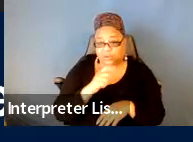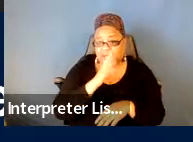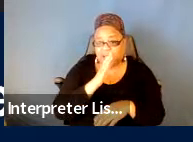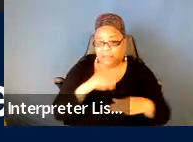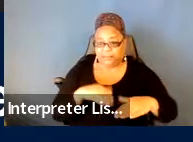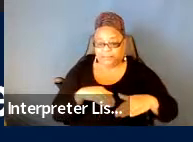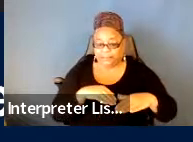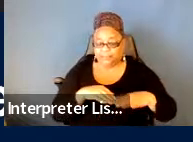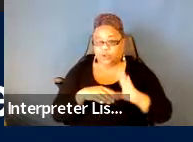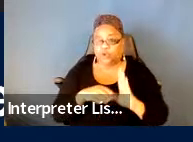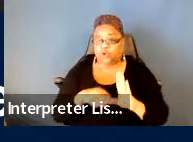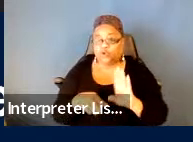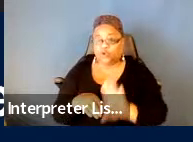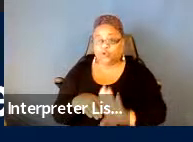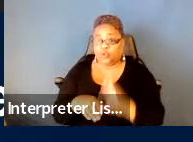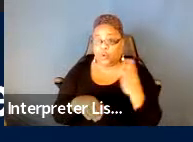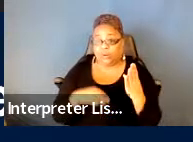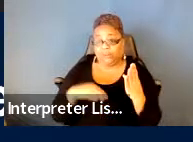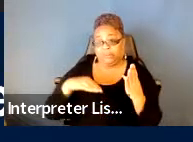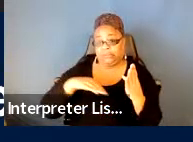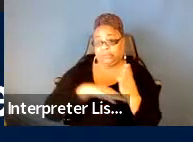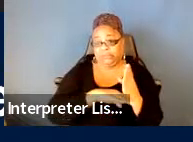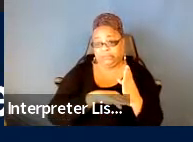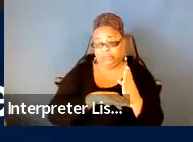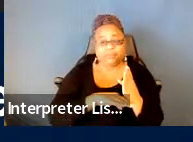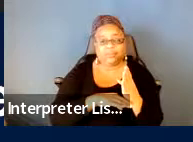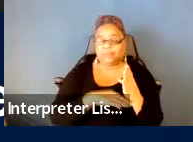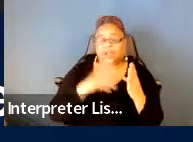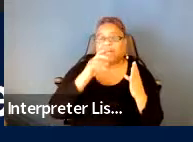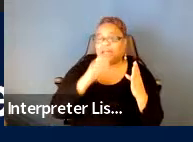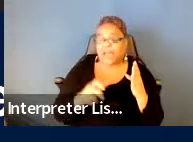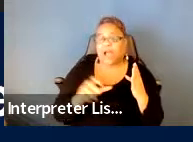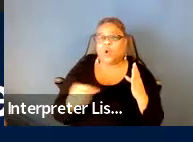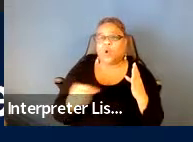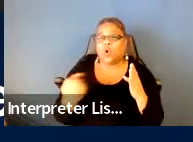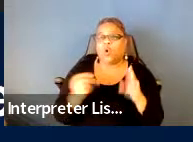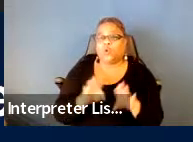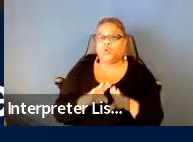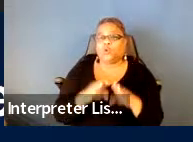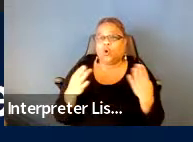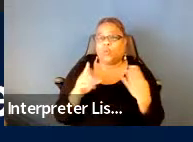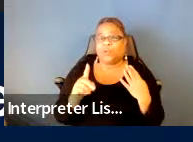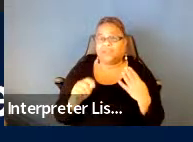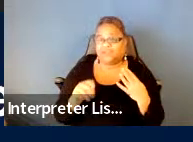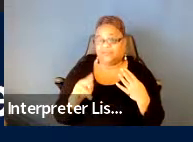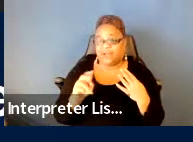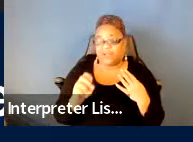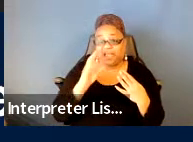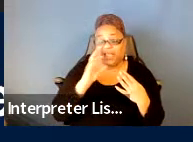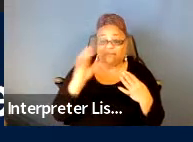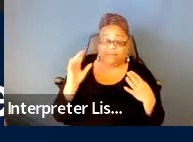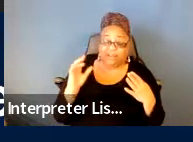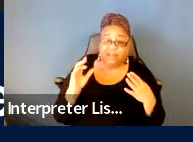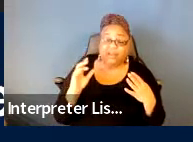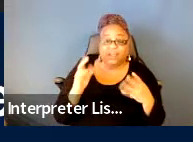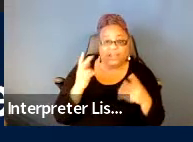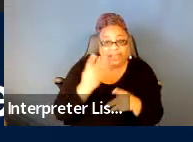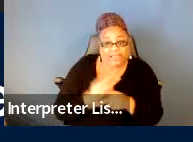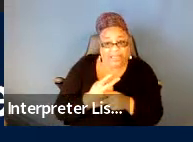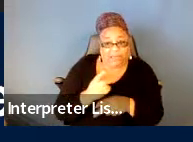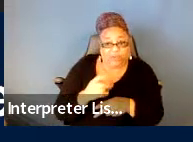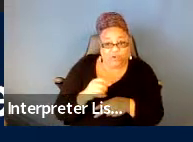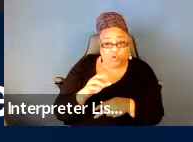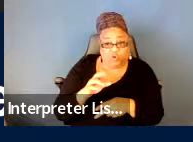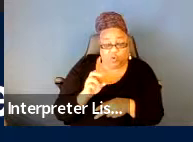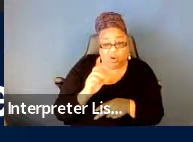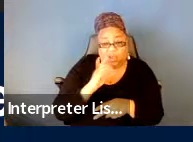constitute hold open devices. So if you have something like one of these fixed devices that's going to keep the door in an open position, obviously you don't want to put a